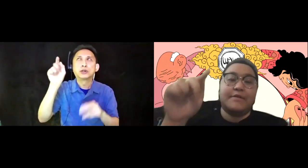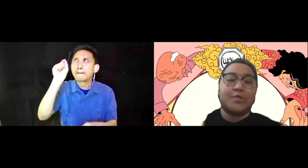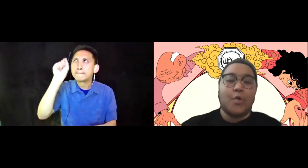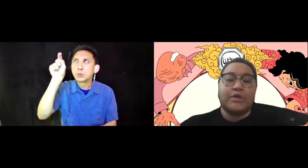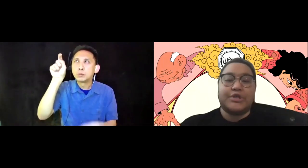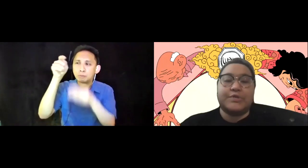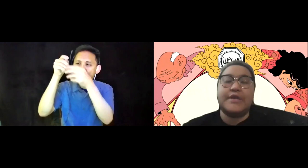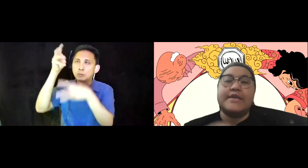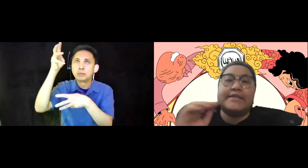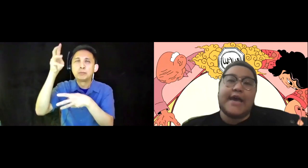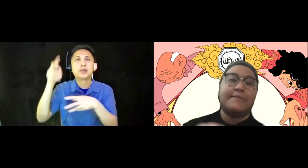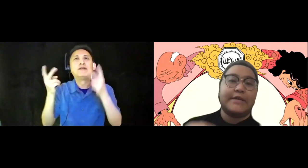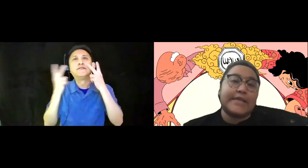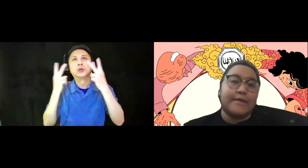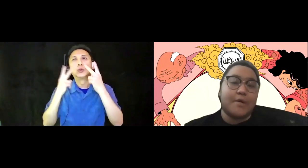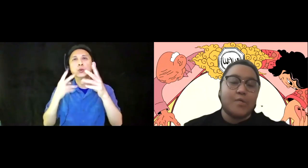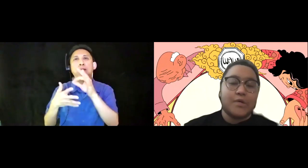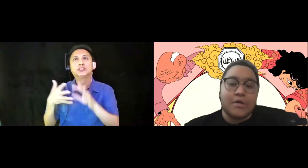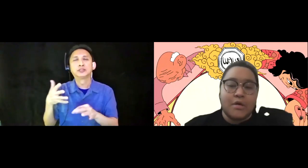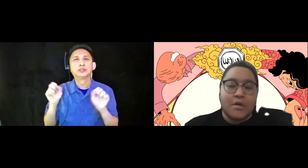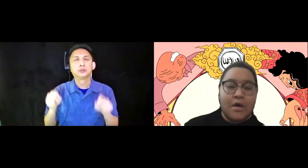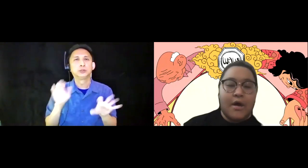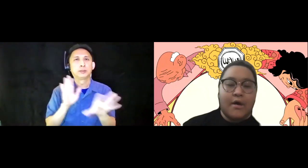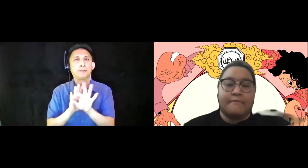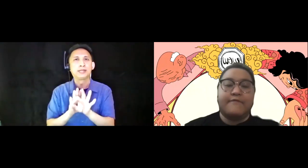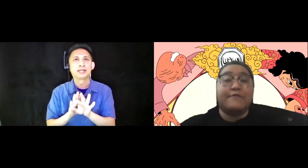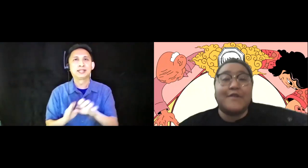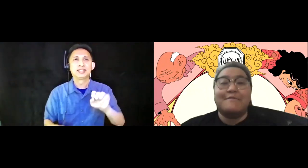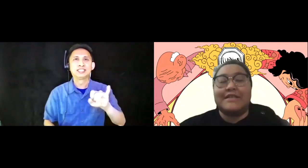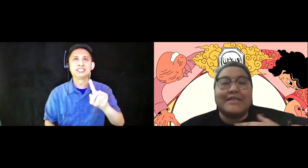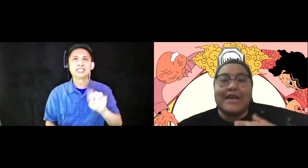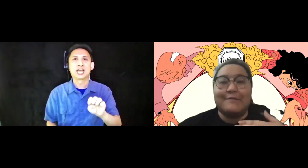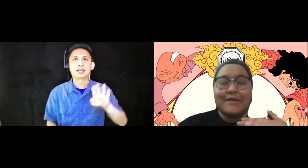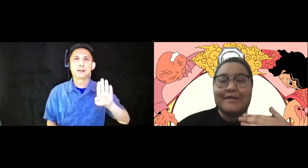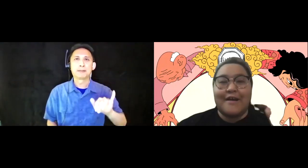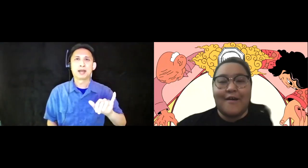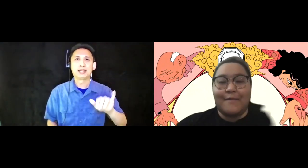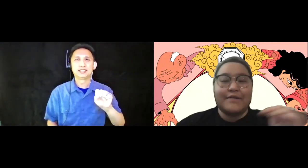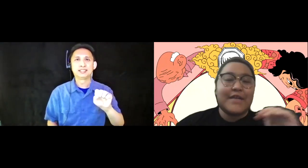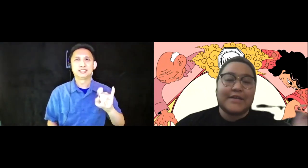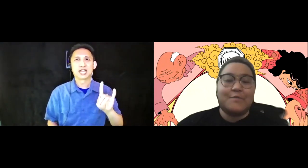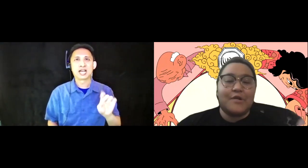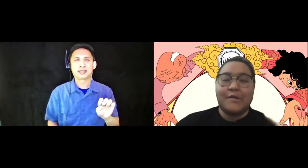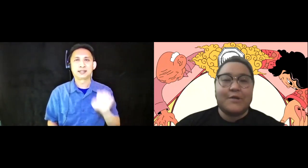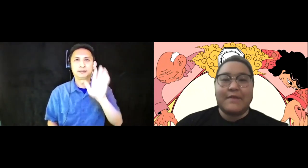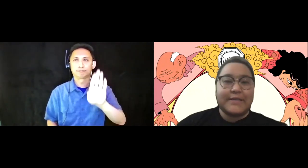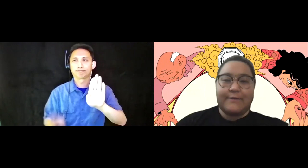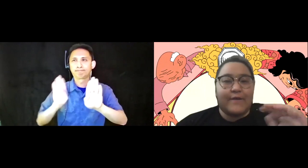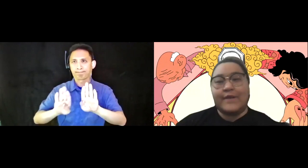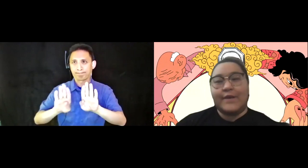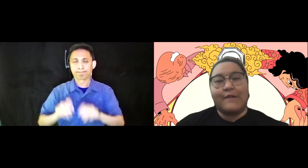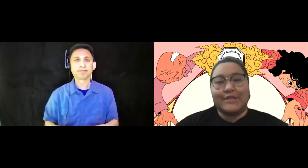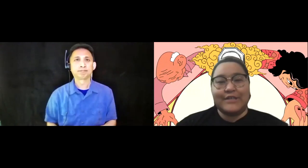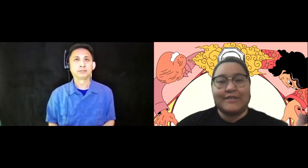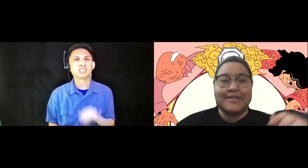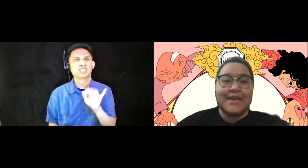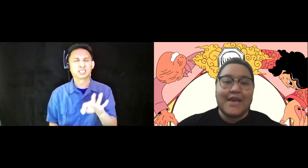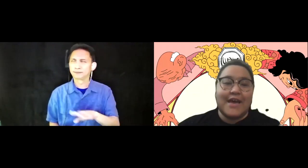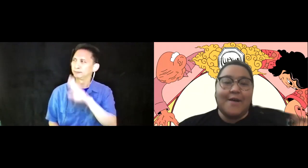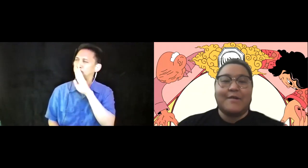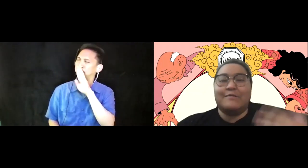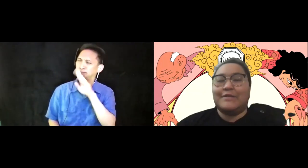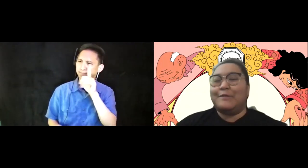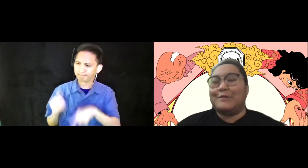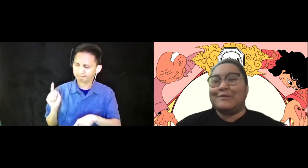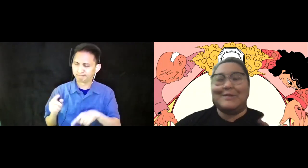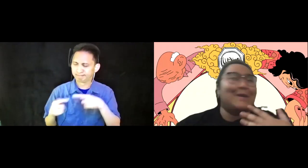you'll be able to scroll and choose side-by-side mode. Feel free to message anyone on tech support, including myself, if you have any questions.